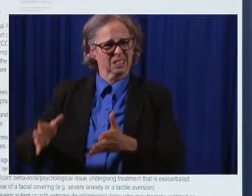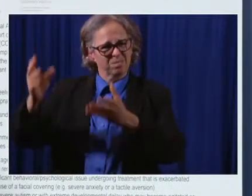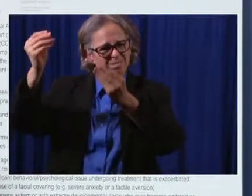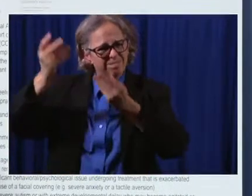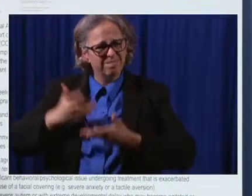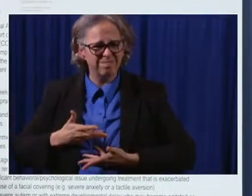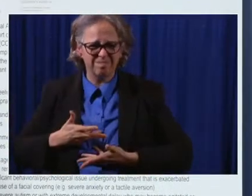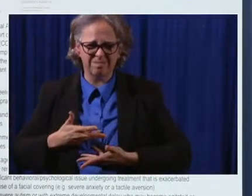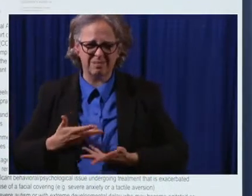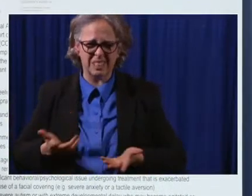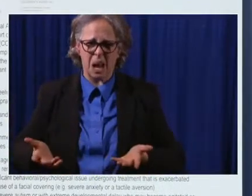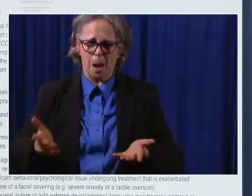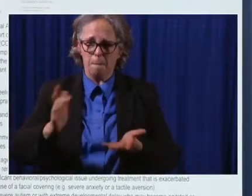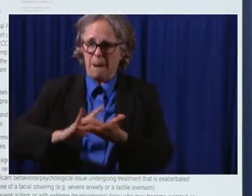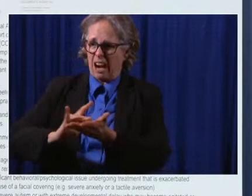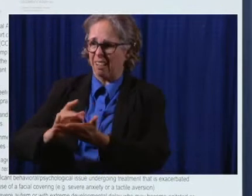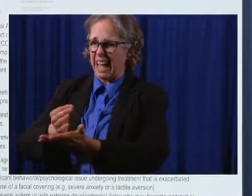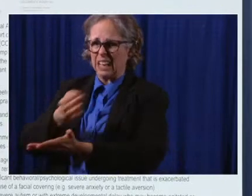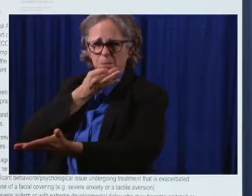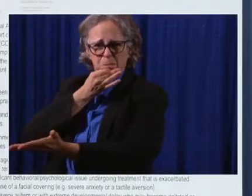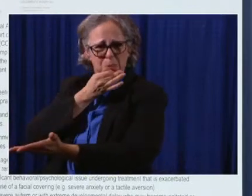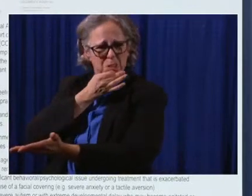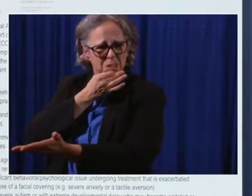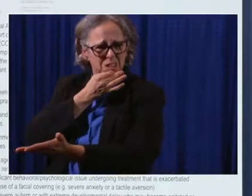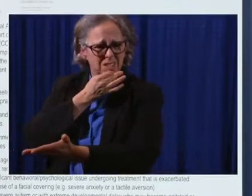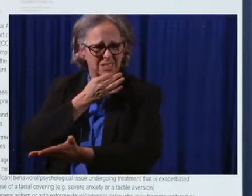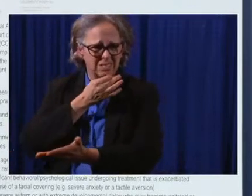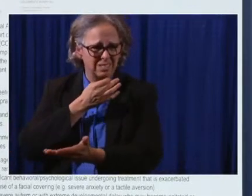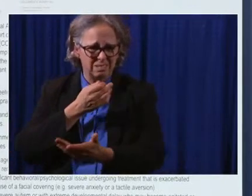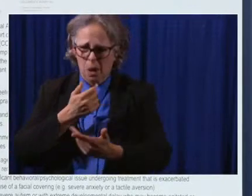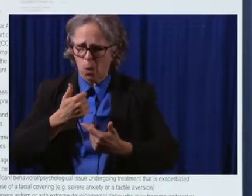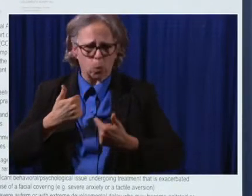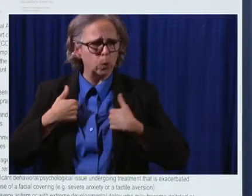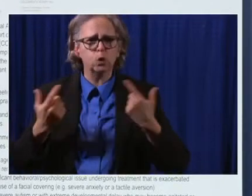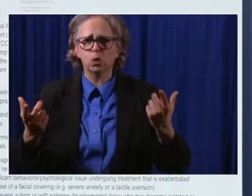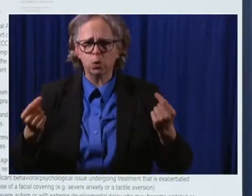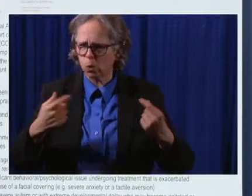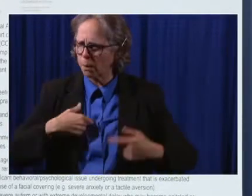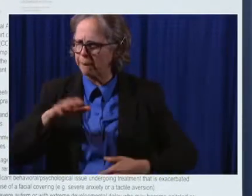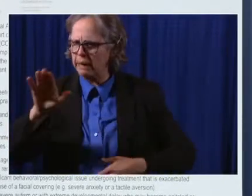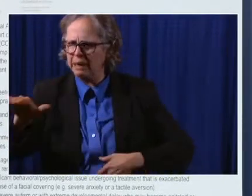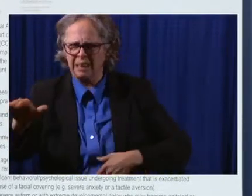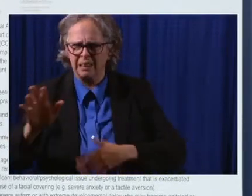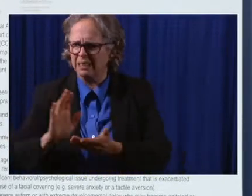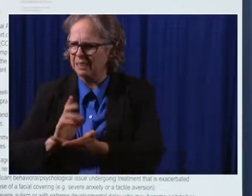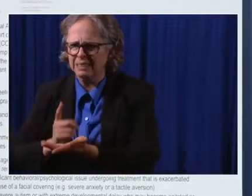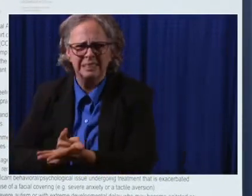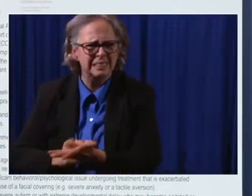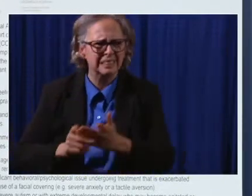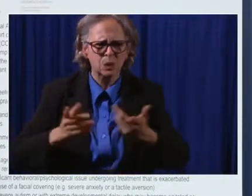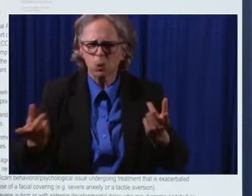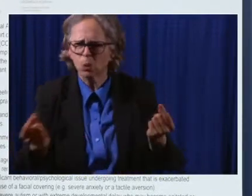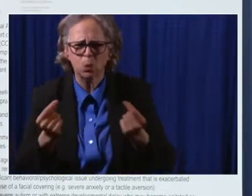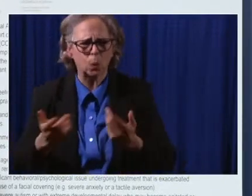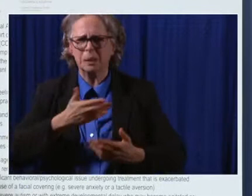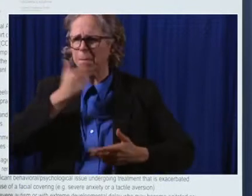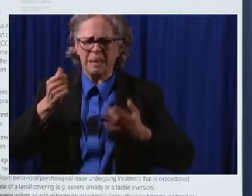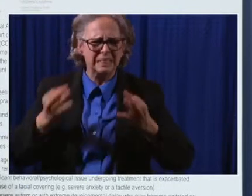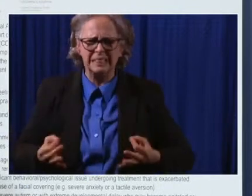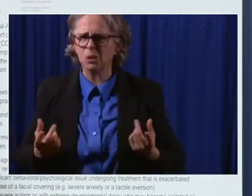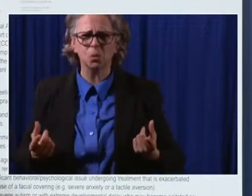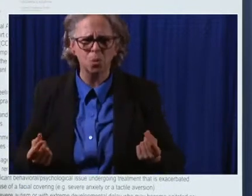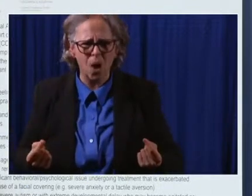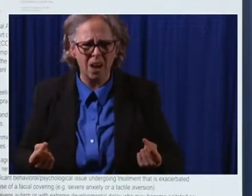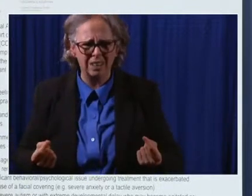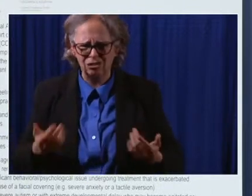experts continue to tell me when we ask about schools and we talk about schools and we try to get some certainty or some ability to predict what's